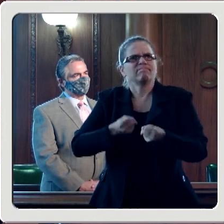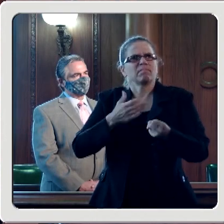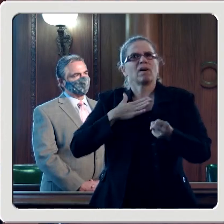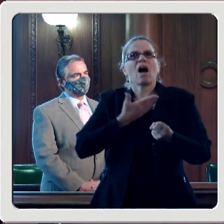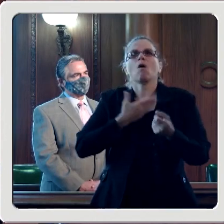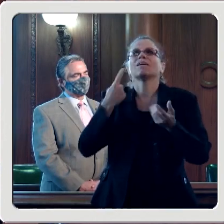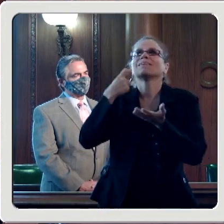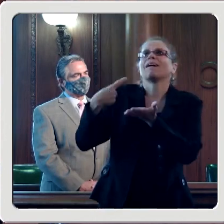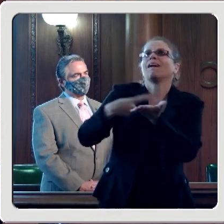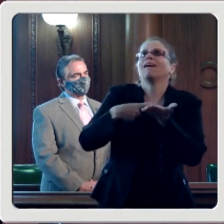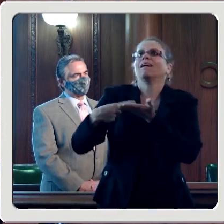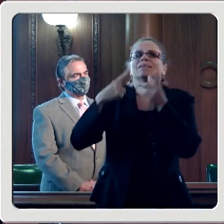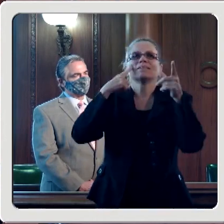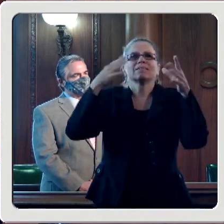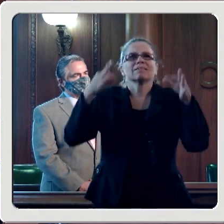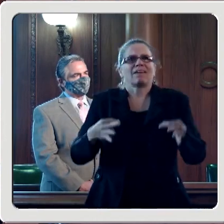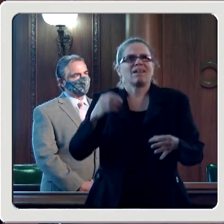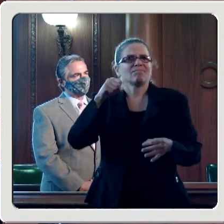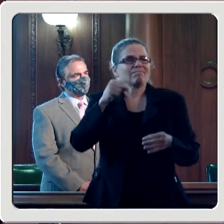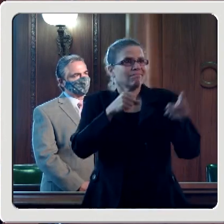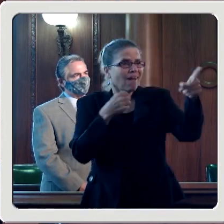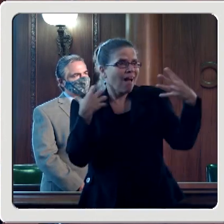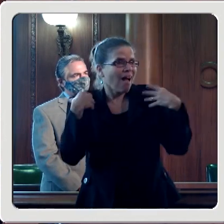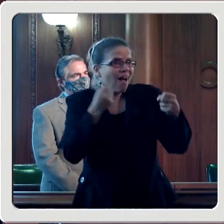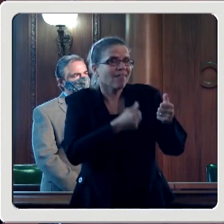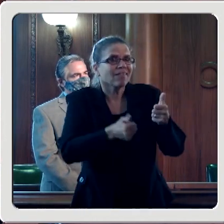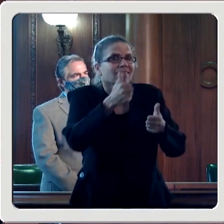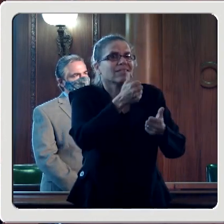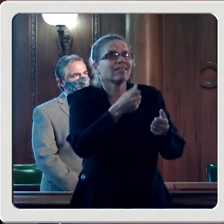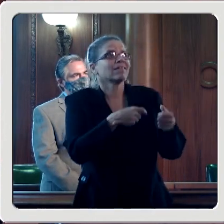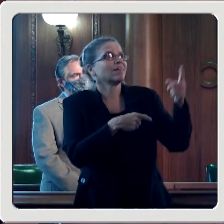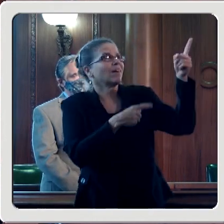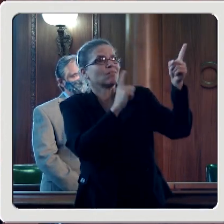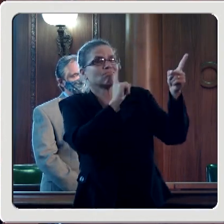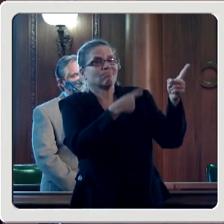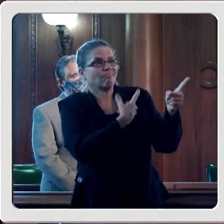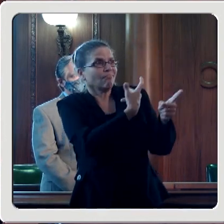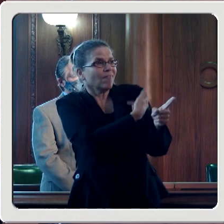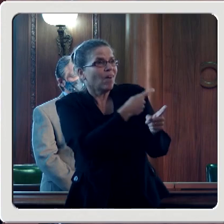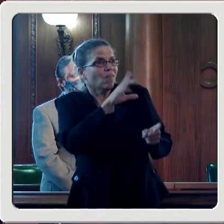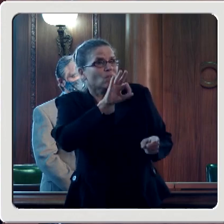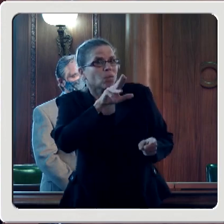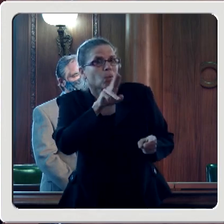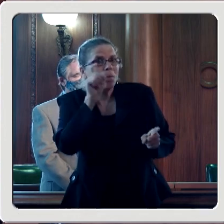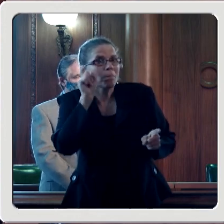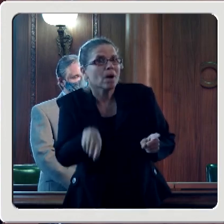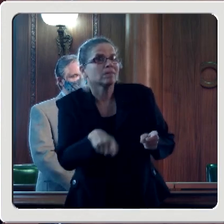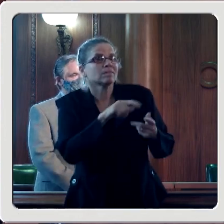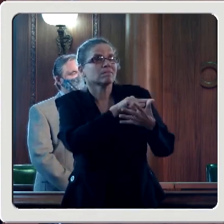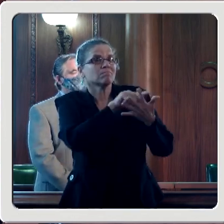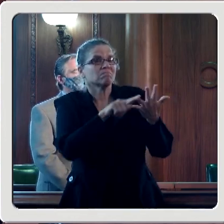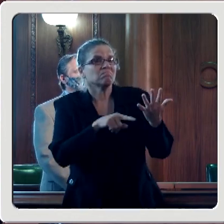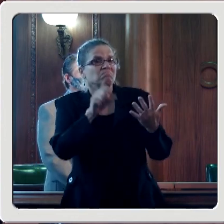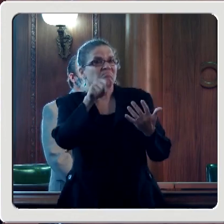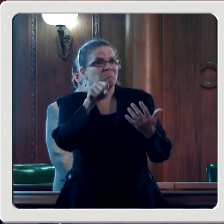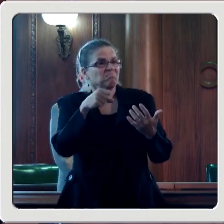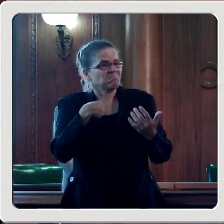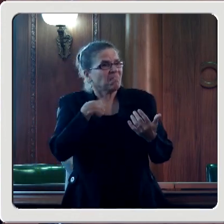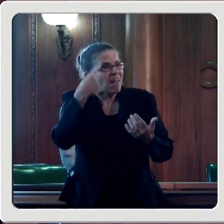our health commissioner on the flu shots. Like the health commissioner, I think the flu shot piece is a good idea. We